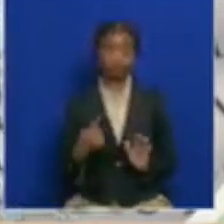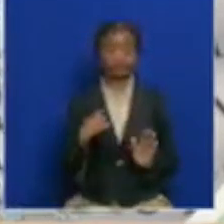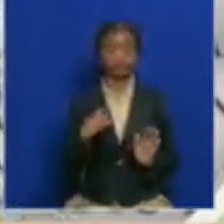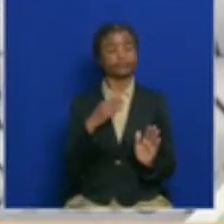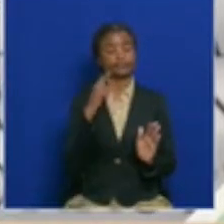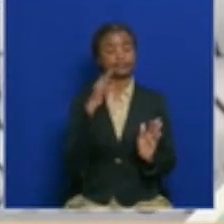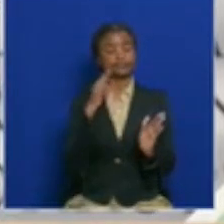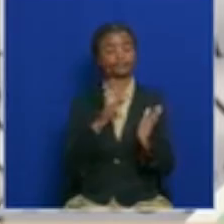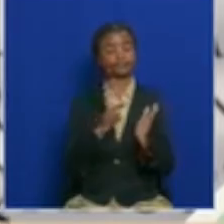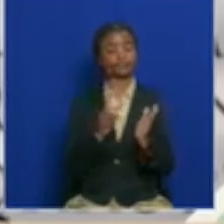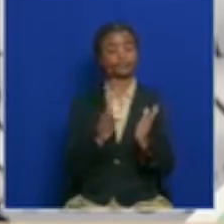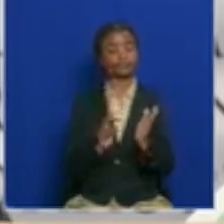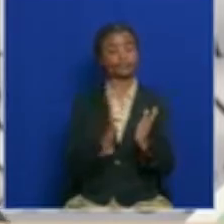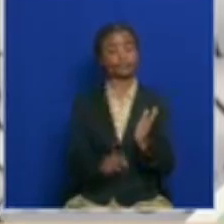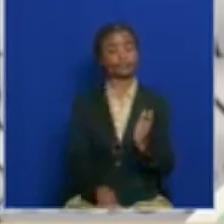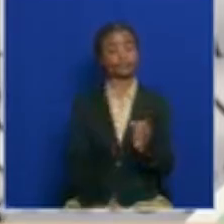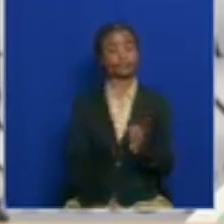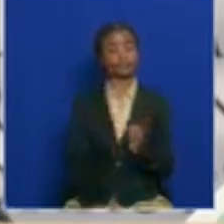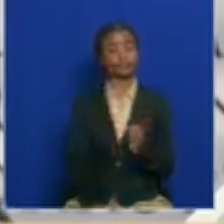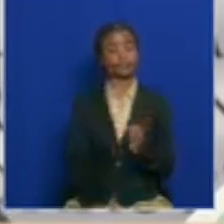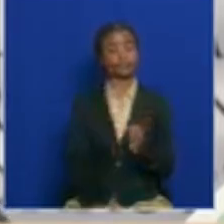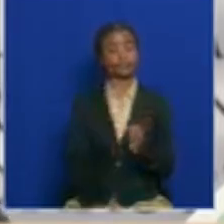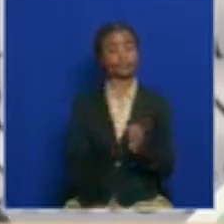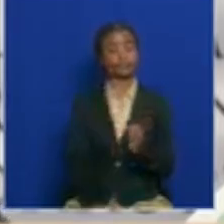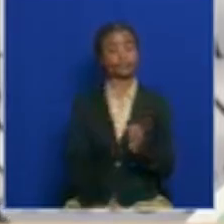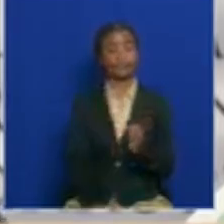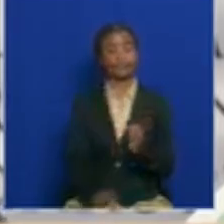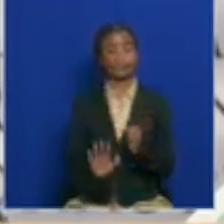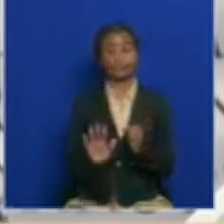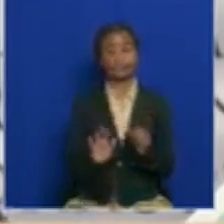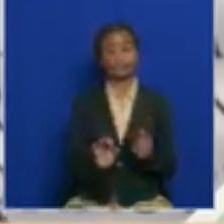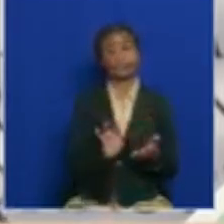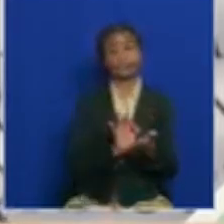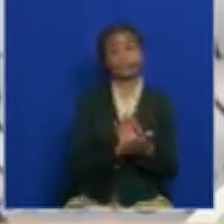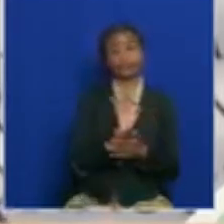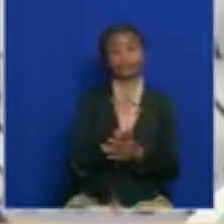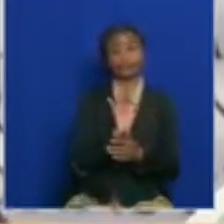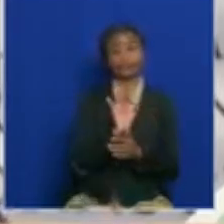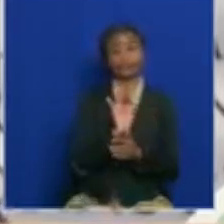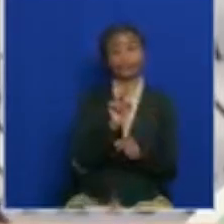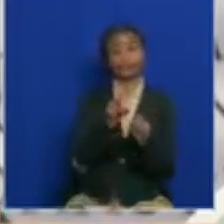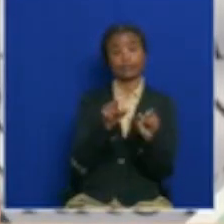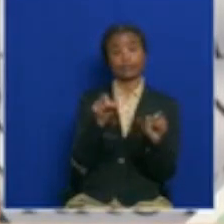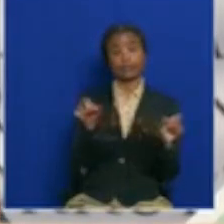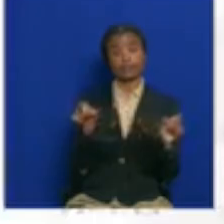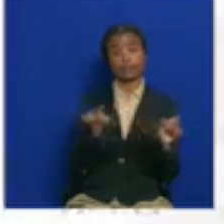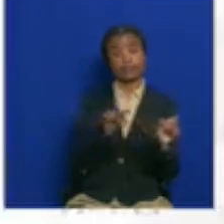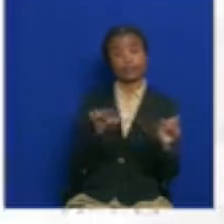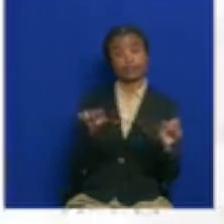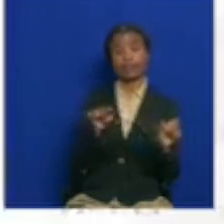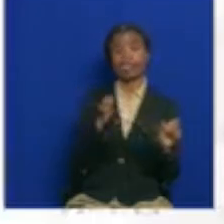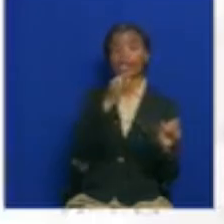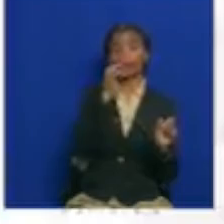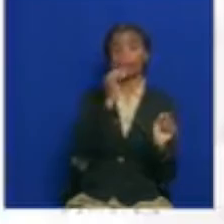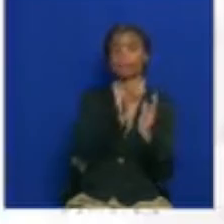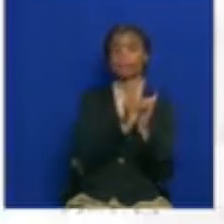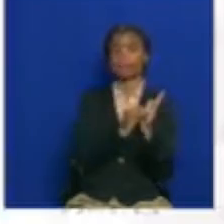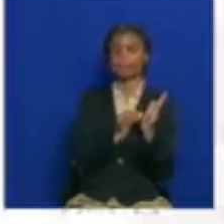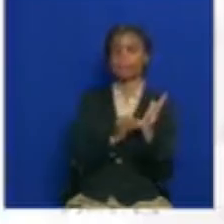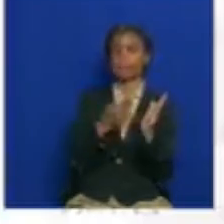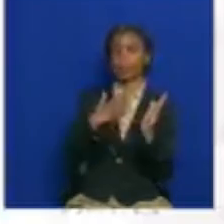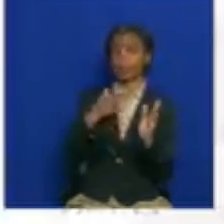if one has regard to the 13 that you request that you not be questioned about because they are your co-accused in the